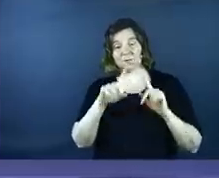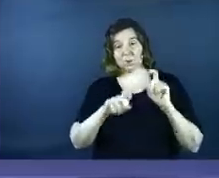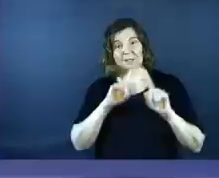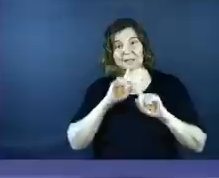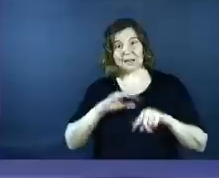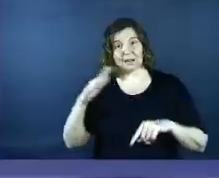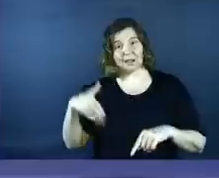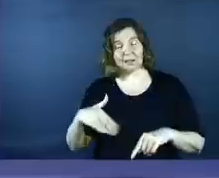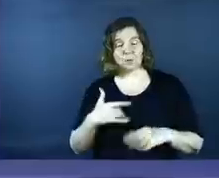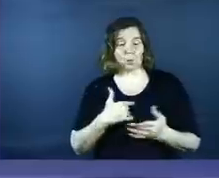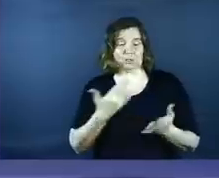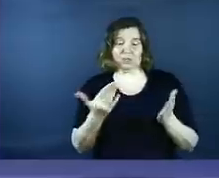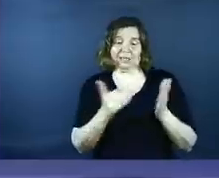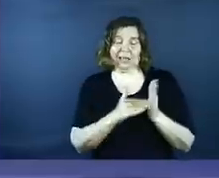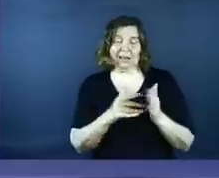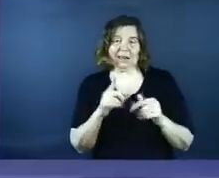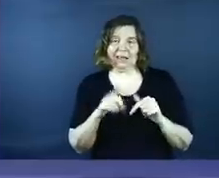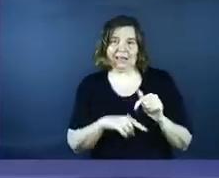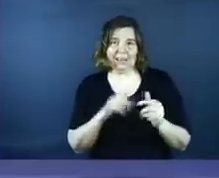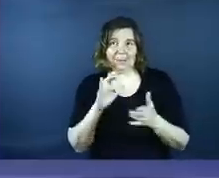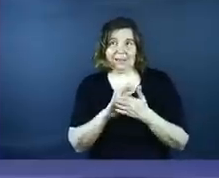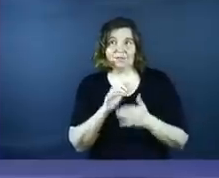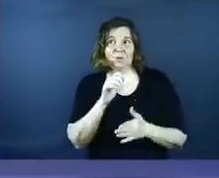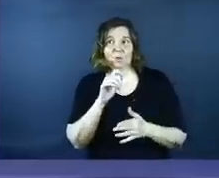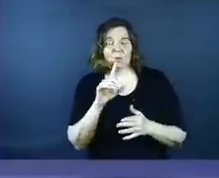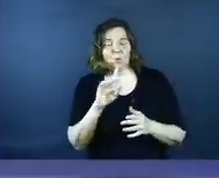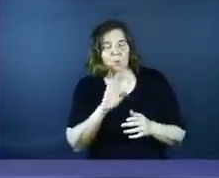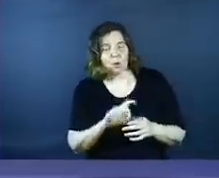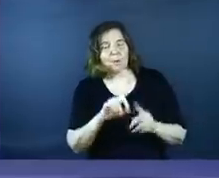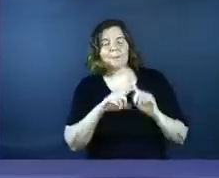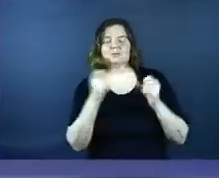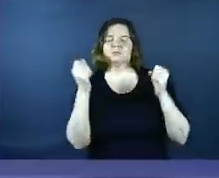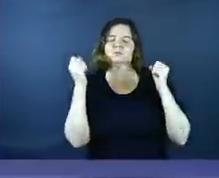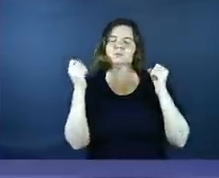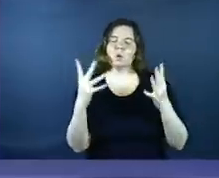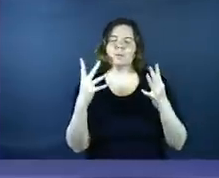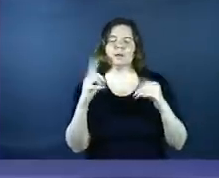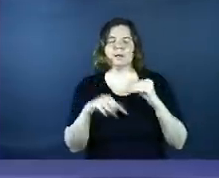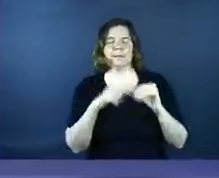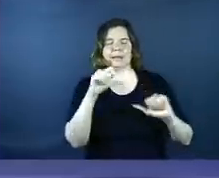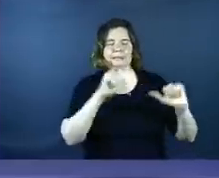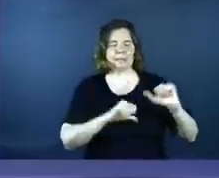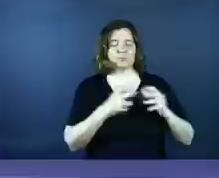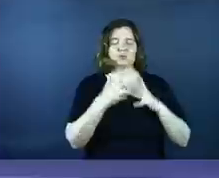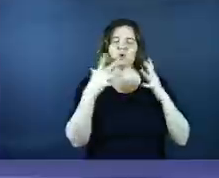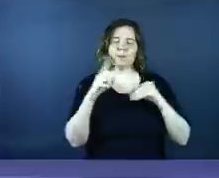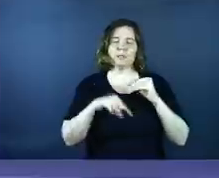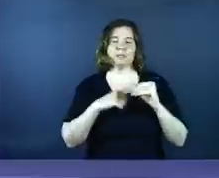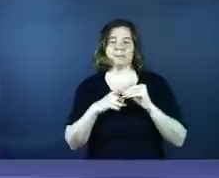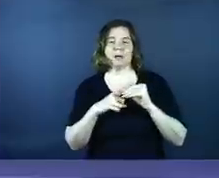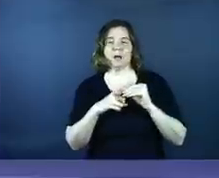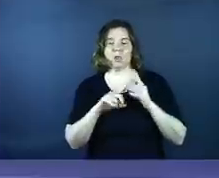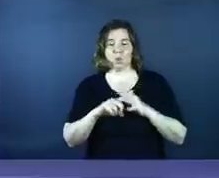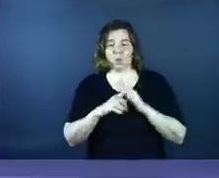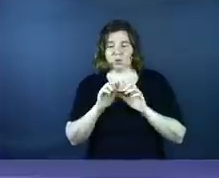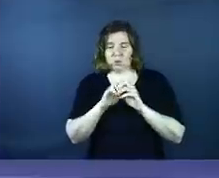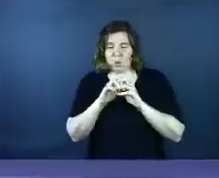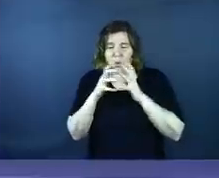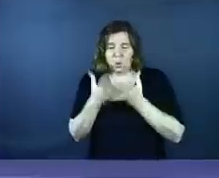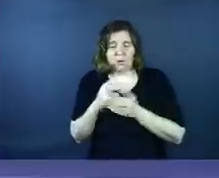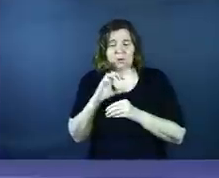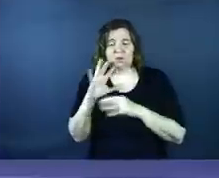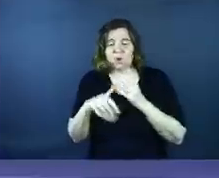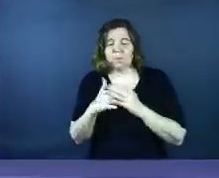questions answered today, which again, I can't believe that you would, but it's like there's so much about science. There's so much about the origin of the world. There's so